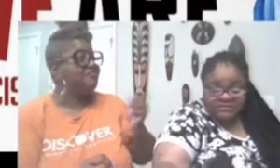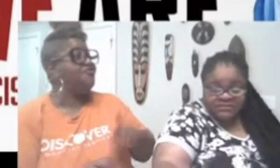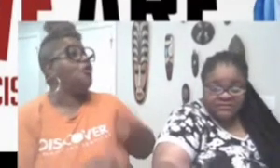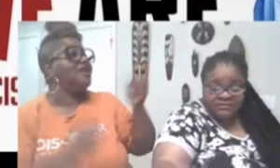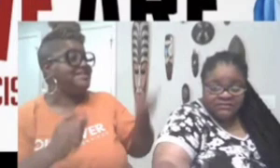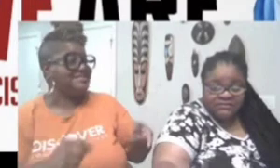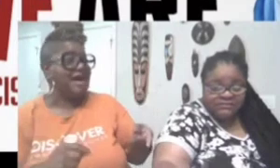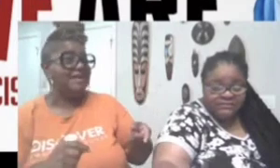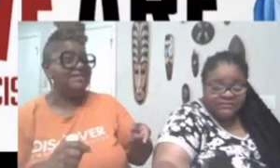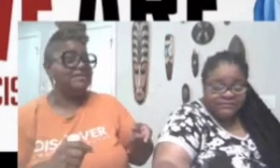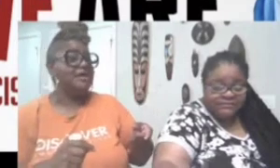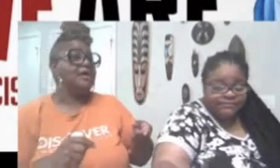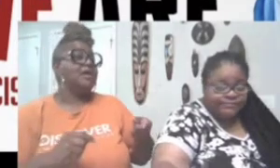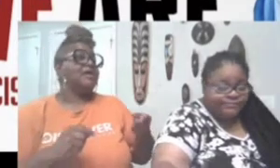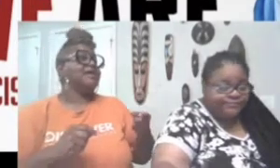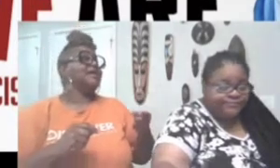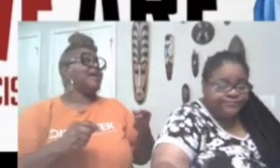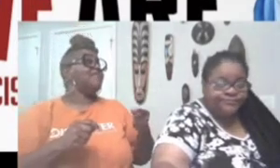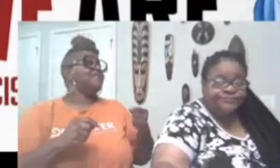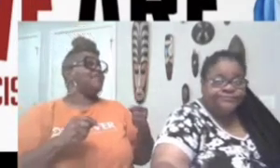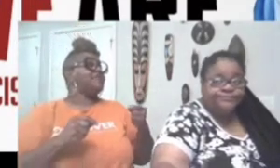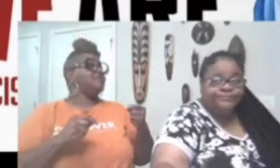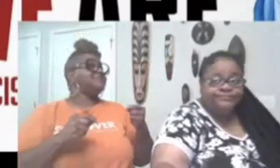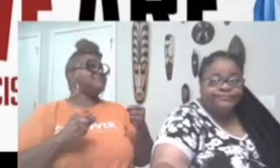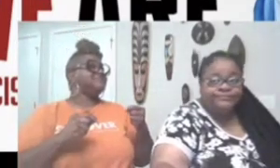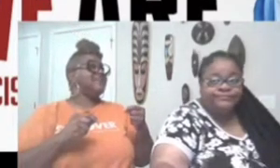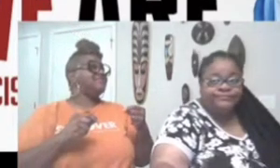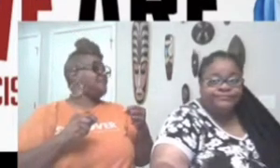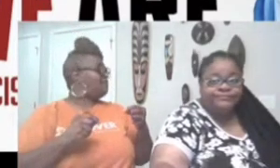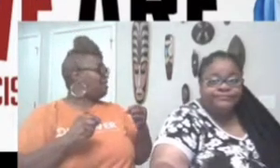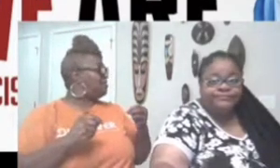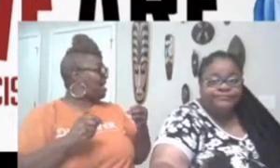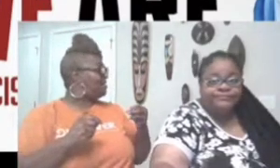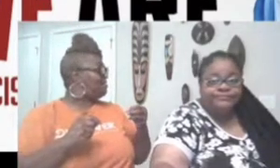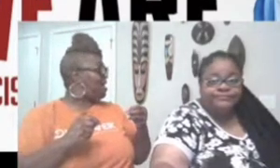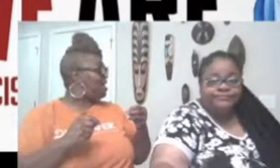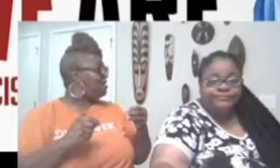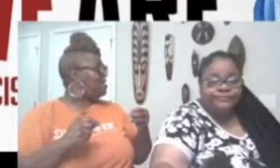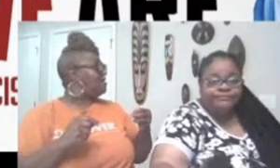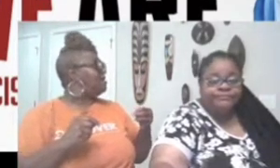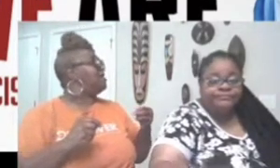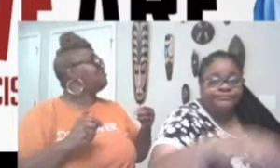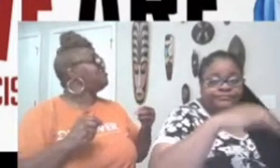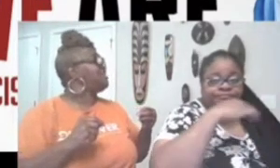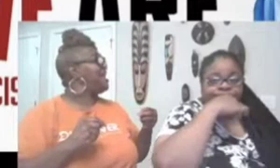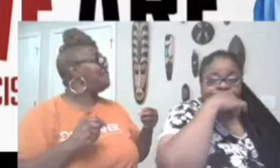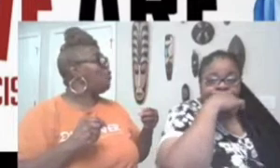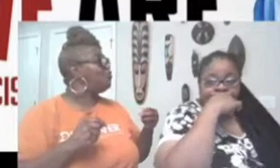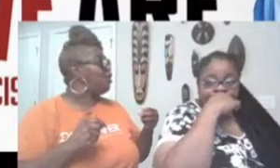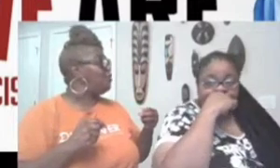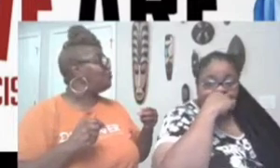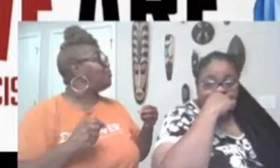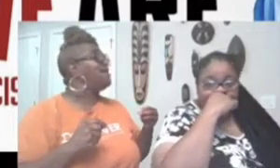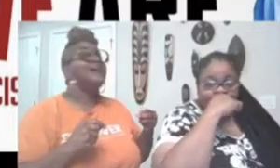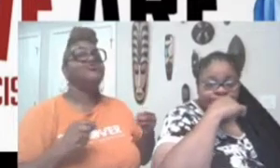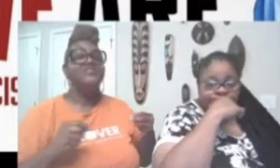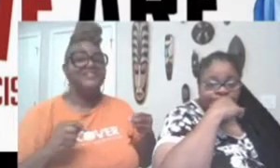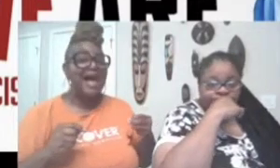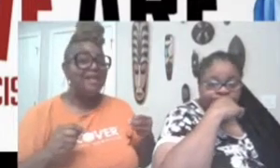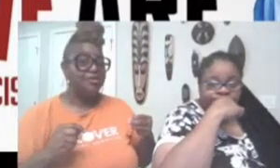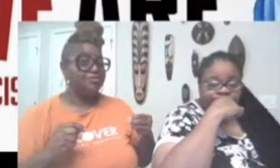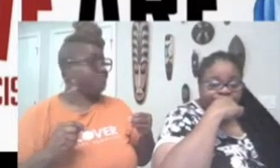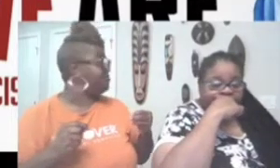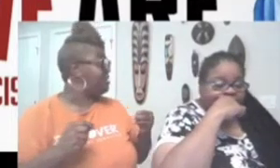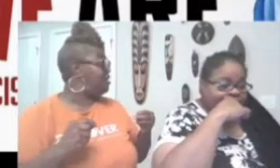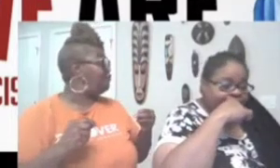Lincoln. Before he signed it, he gave, I think it was the state of South Carolina mom, each slave owner, $300